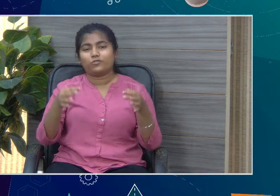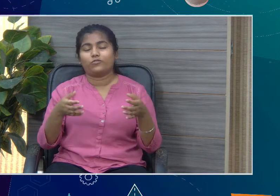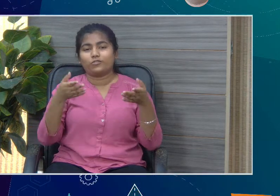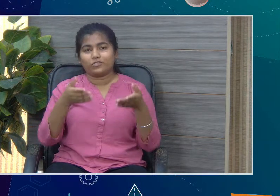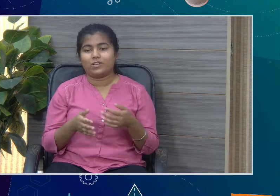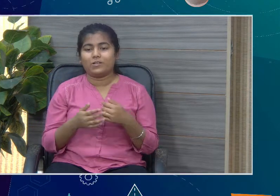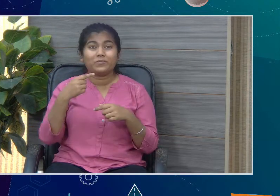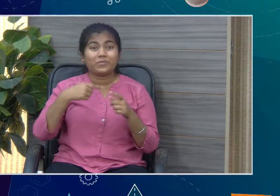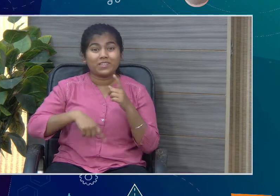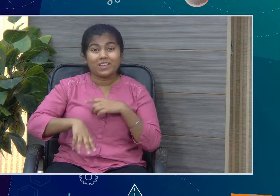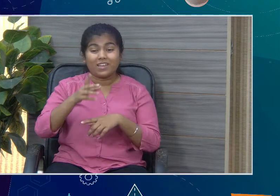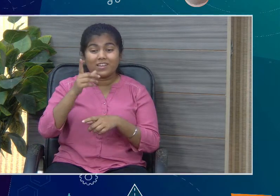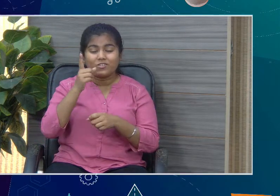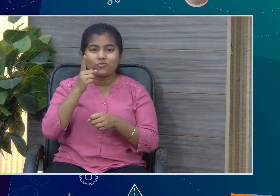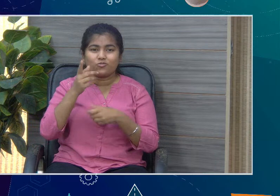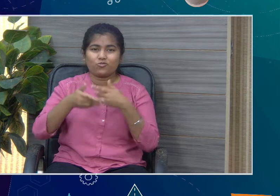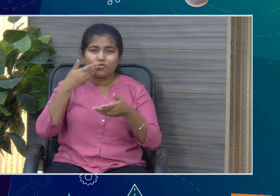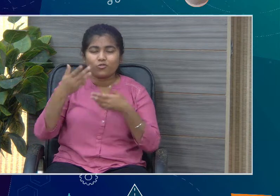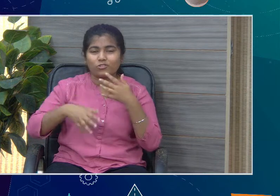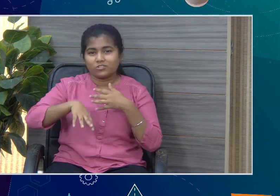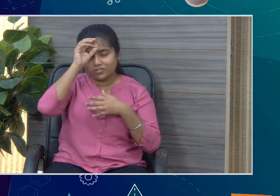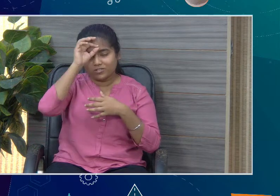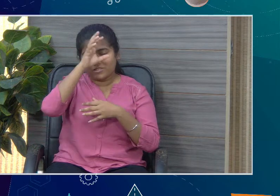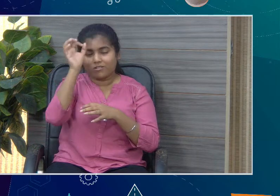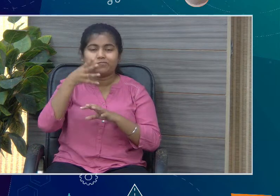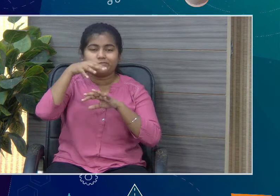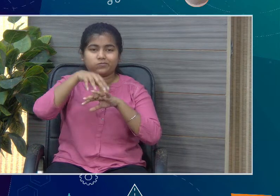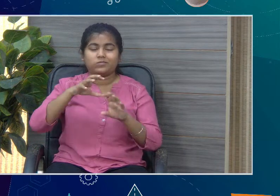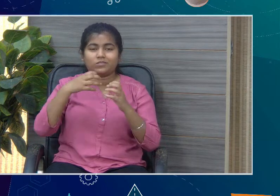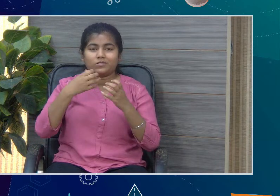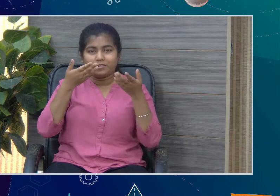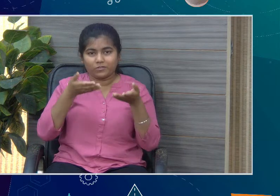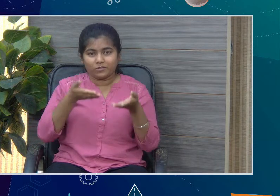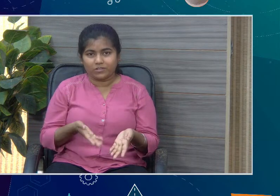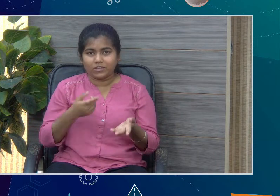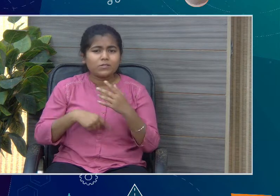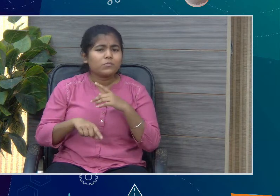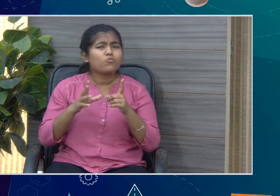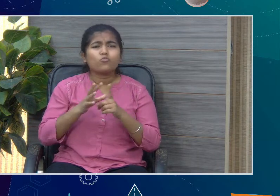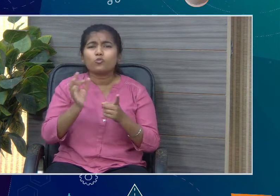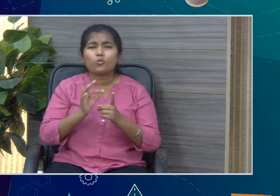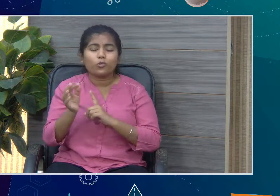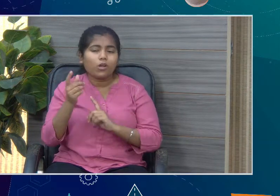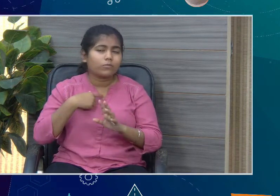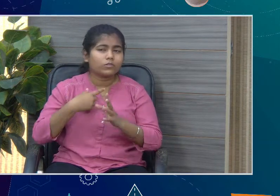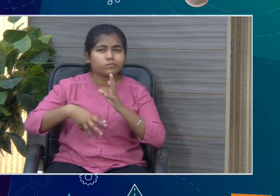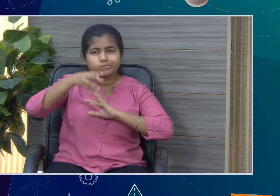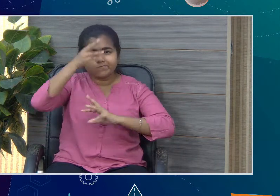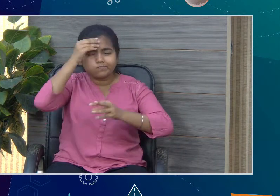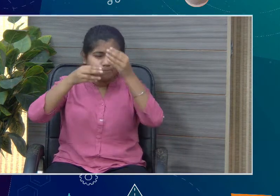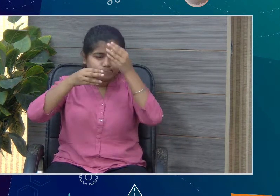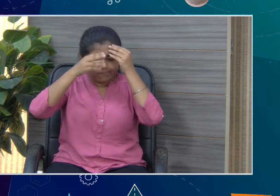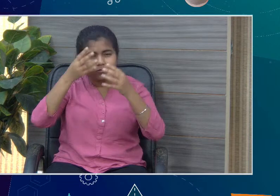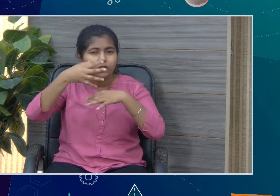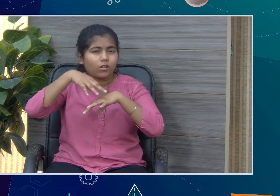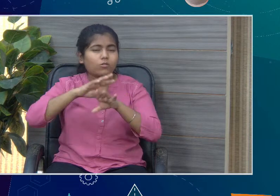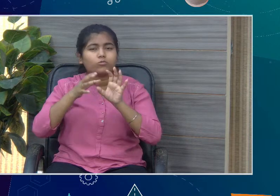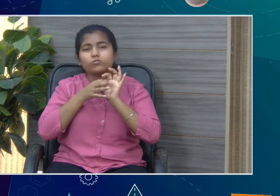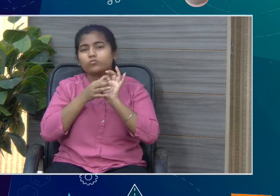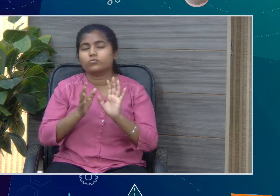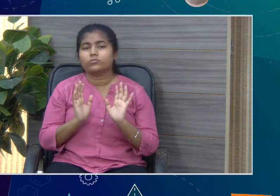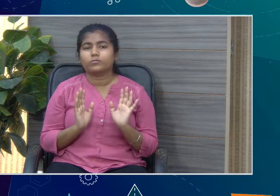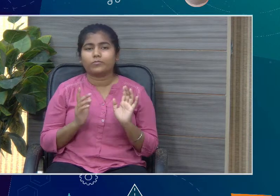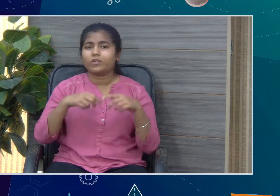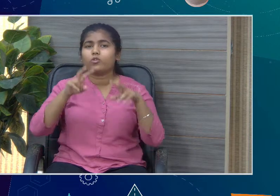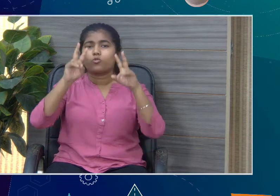learning intervention for inclusive classroom, we try to enhance our knowledge towards inclusive classroom setups. So let me tell you the topic of this session. Our